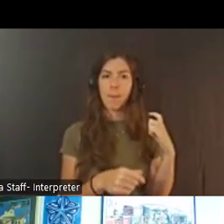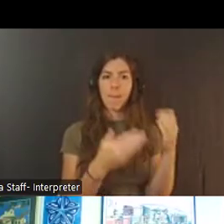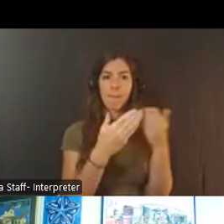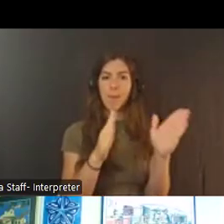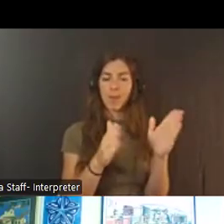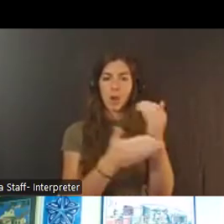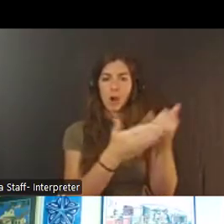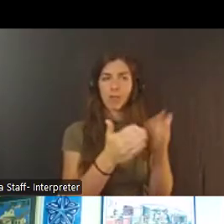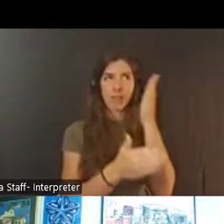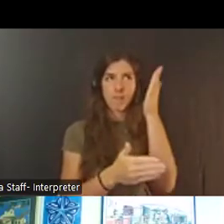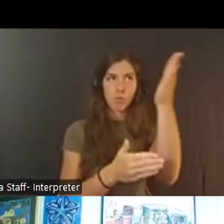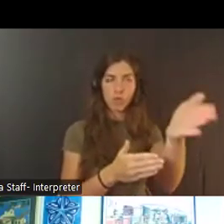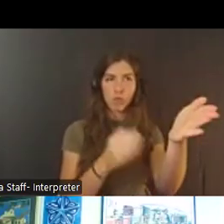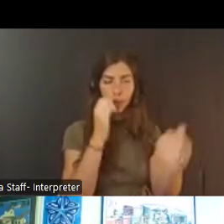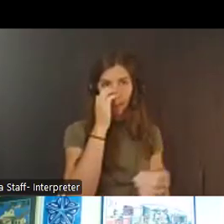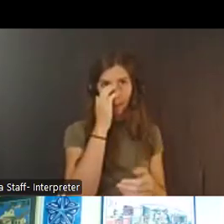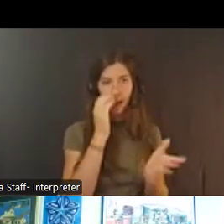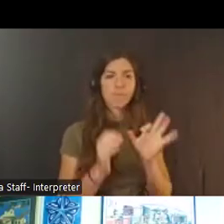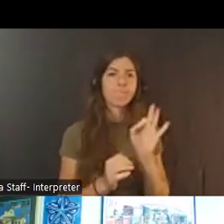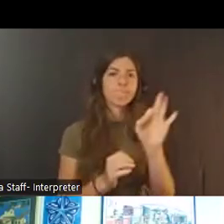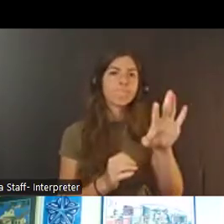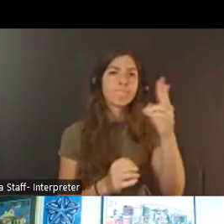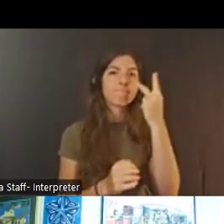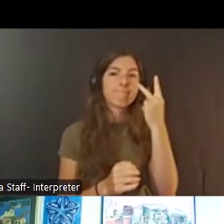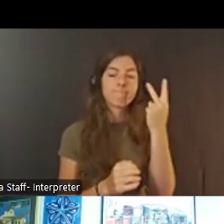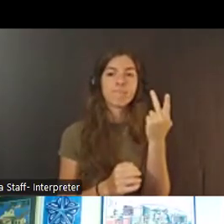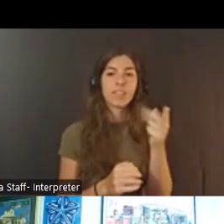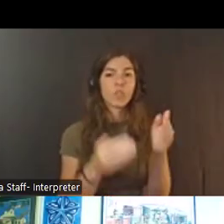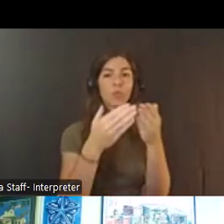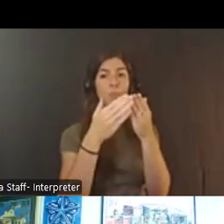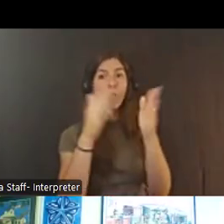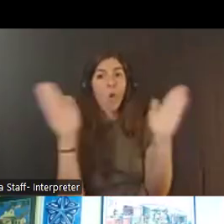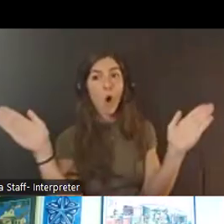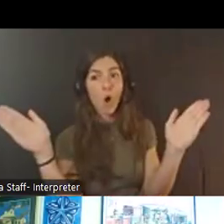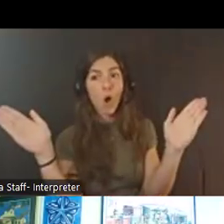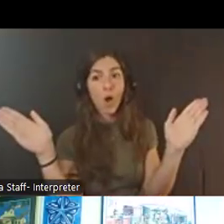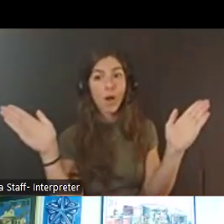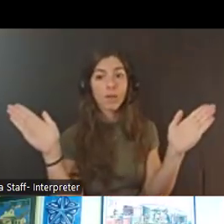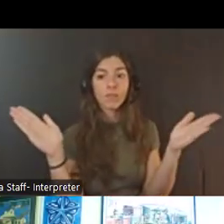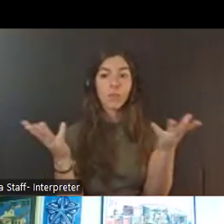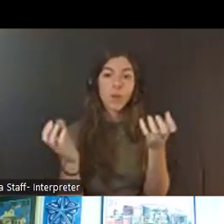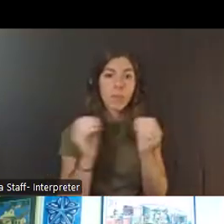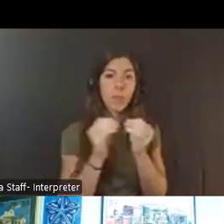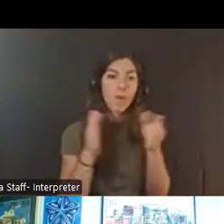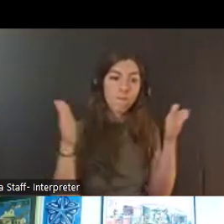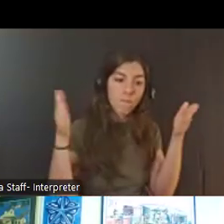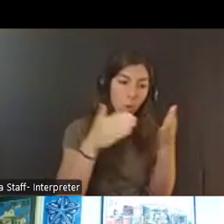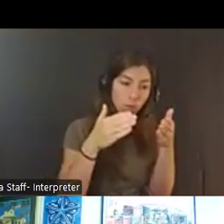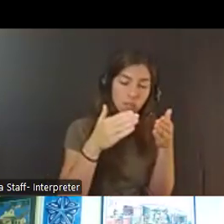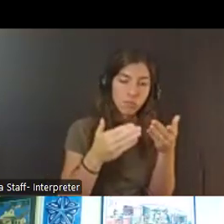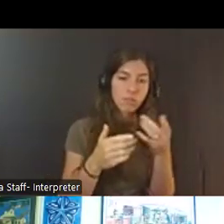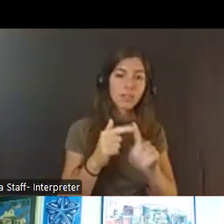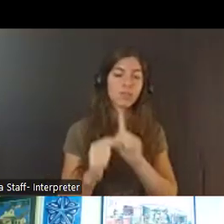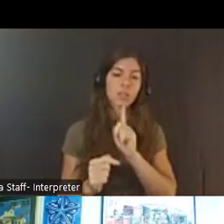future, to just throw out there and see, is this too broad? Would we want to get more focused? But